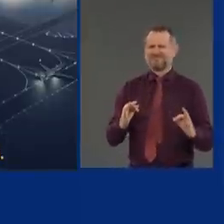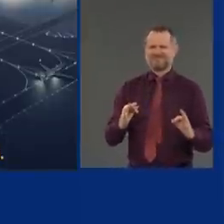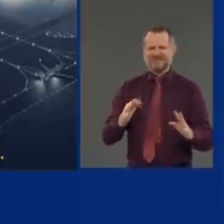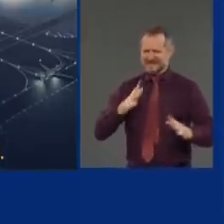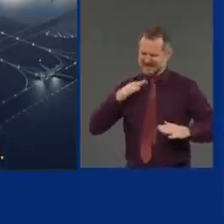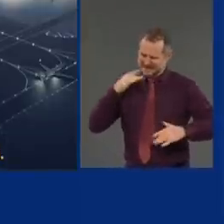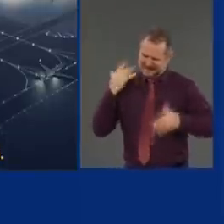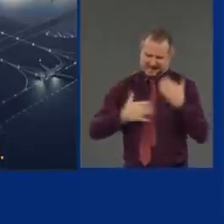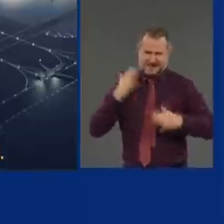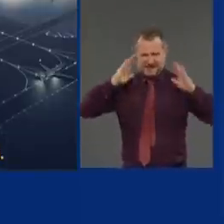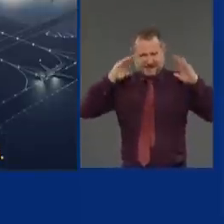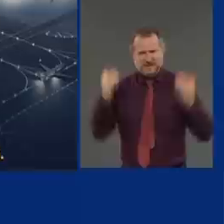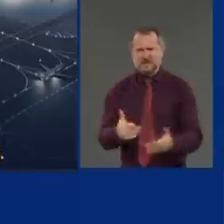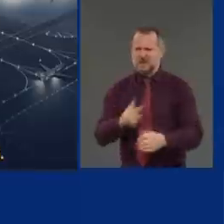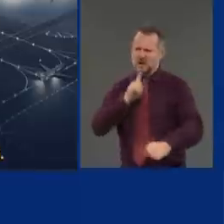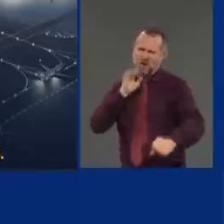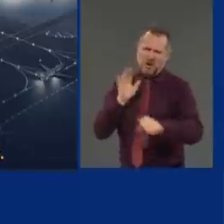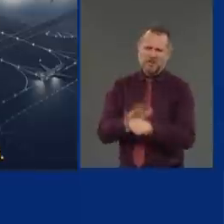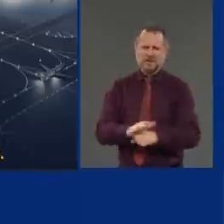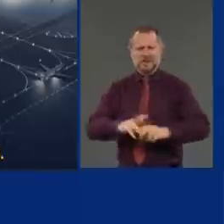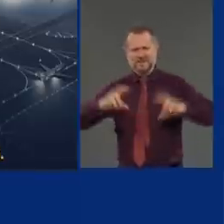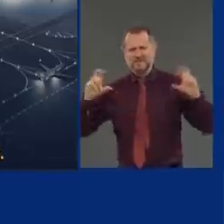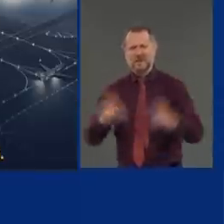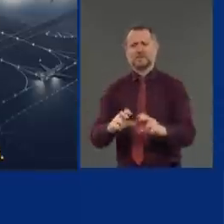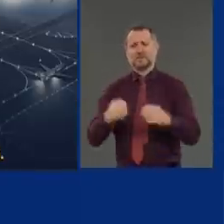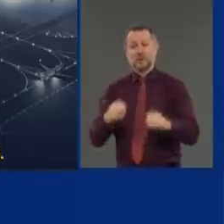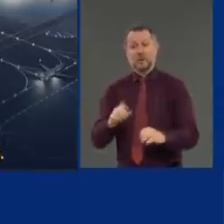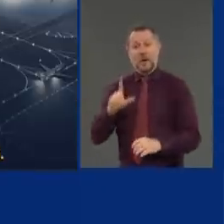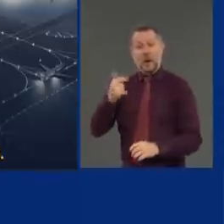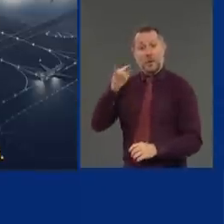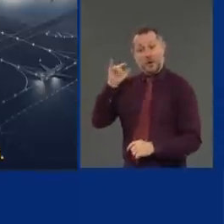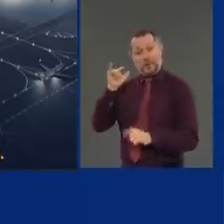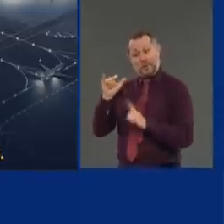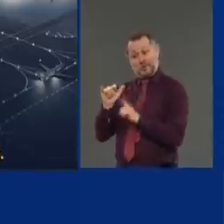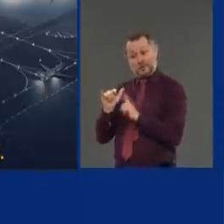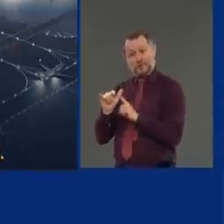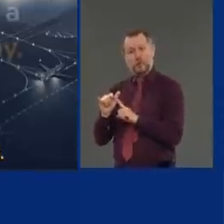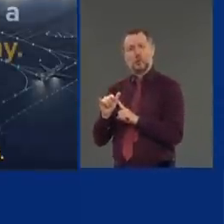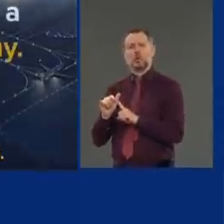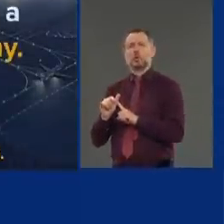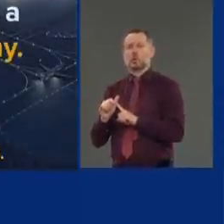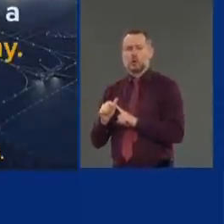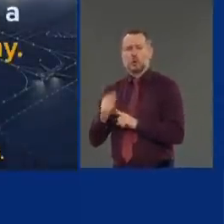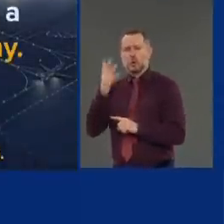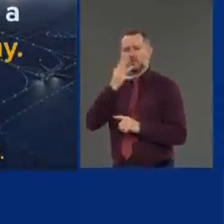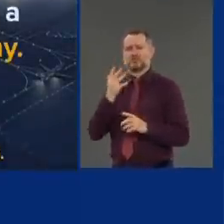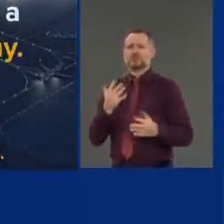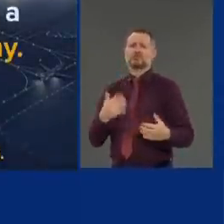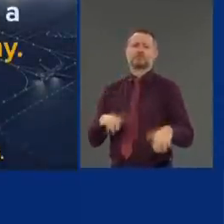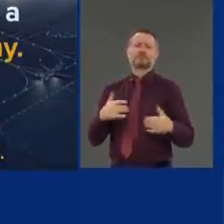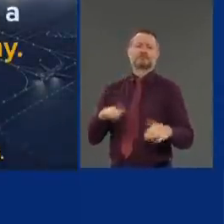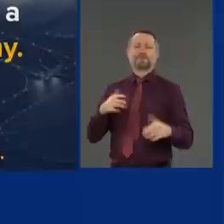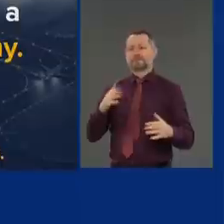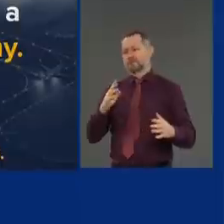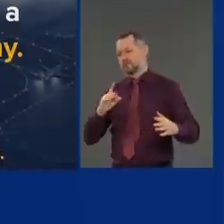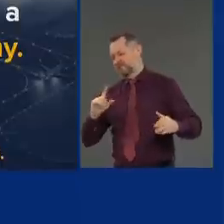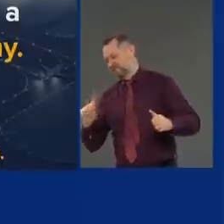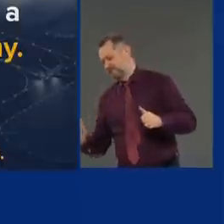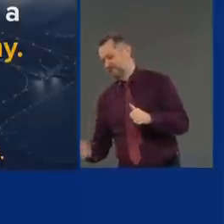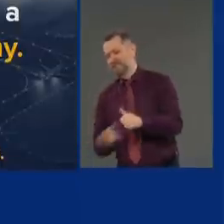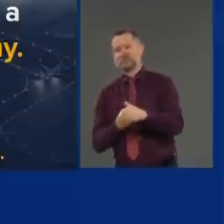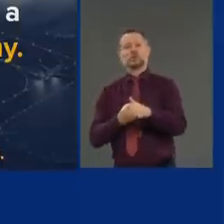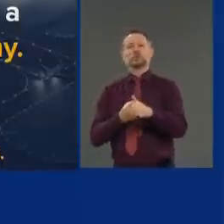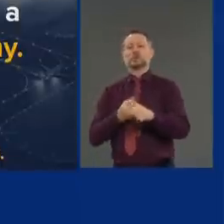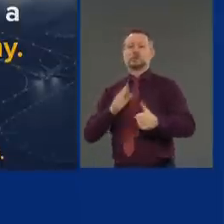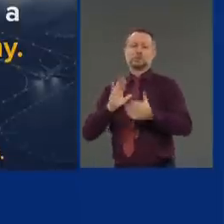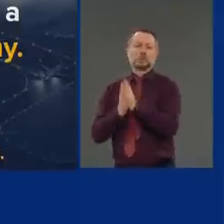our commitment and our effort. LaGuardia Airport is going to be the first new airport in the